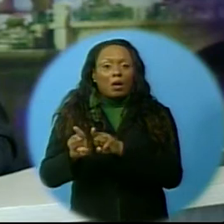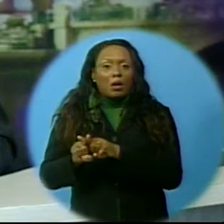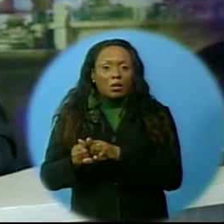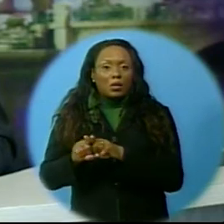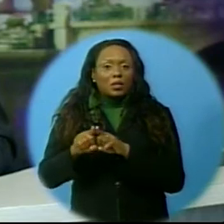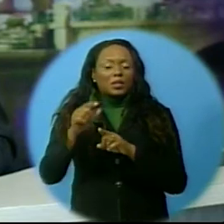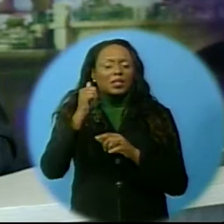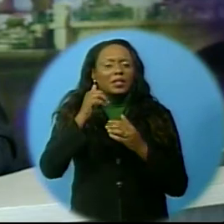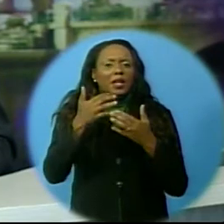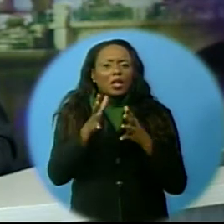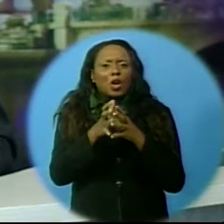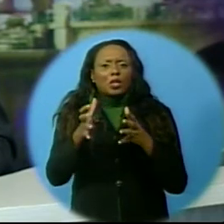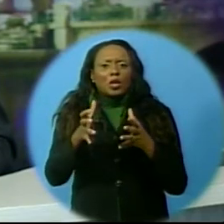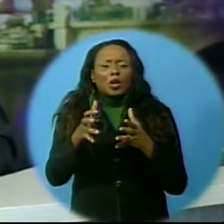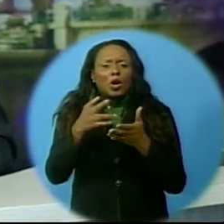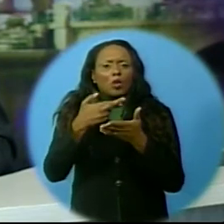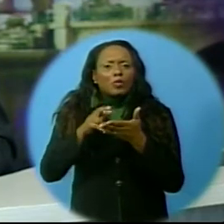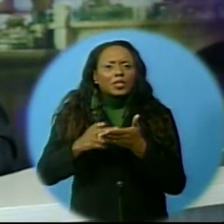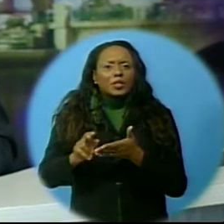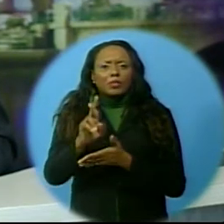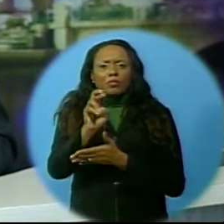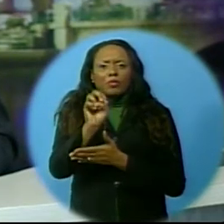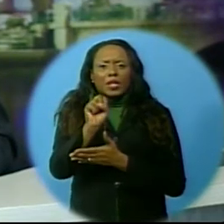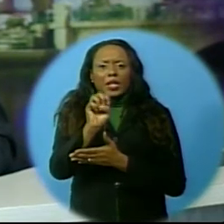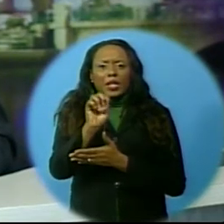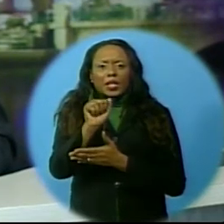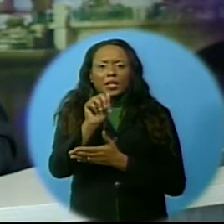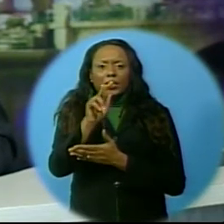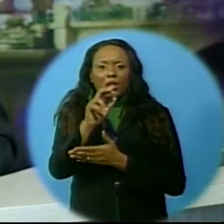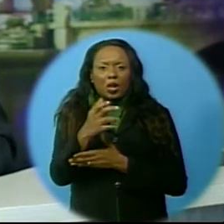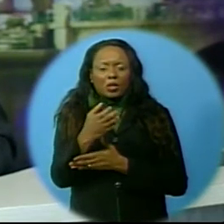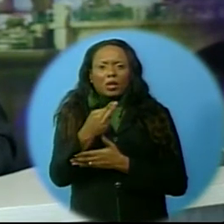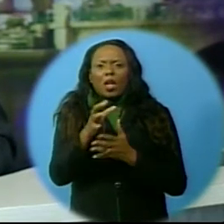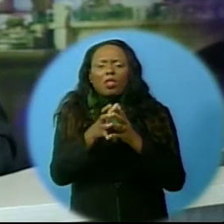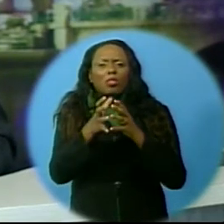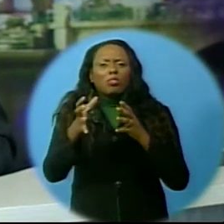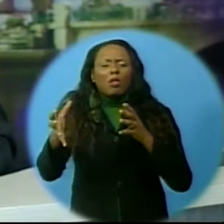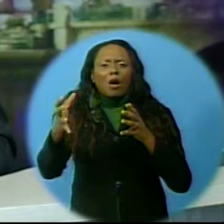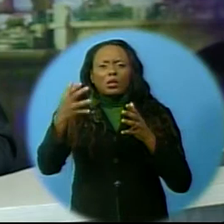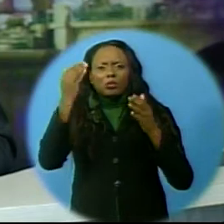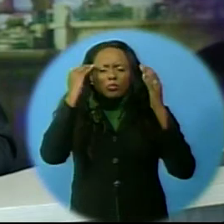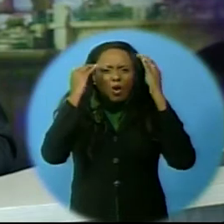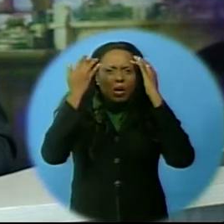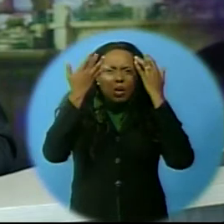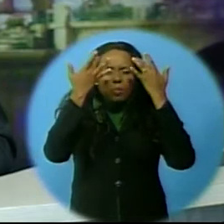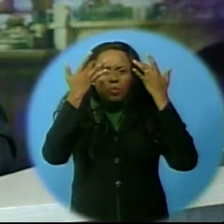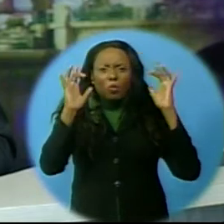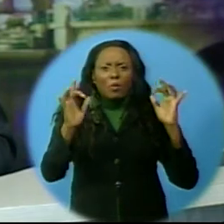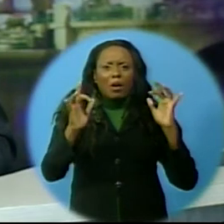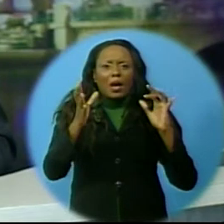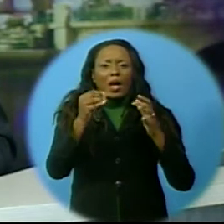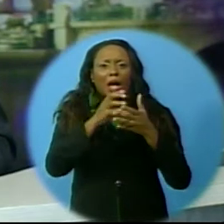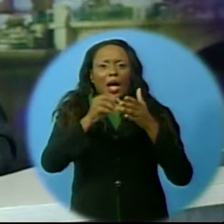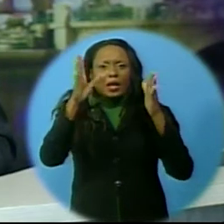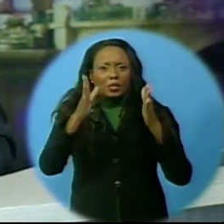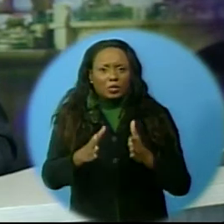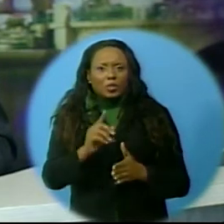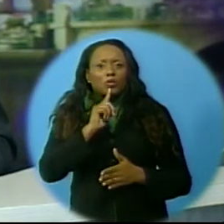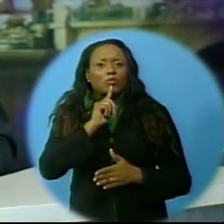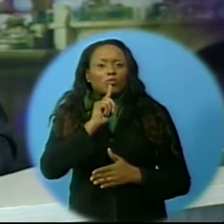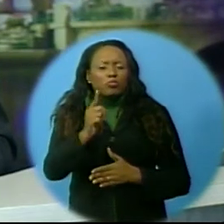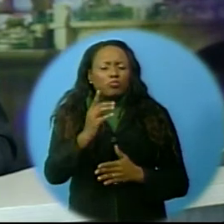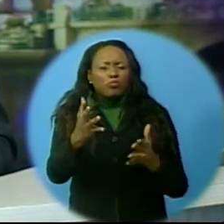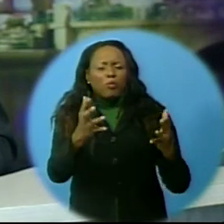she has undertaken for the Commonwealth of Learning. He said her vast knowledge will soon be sought by students making the